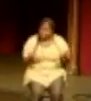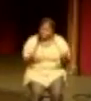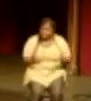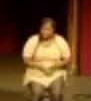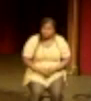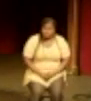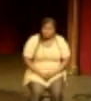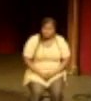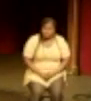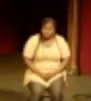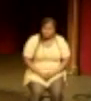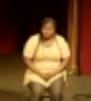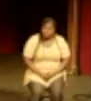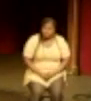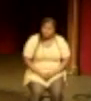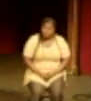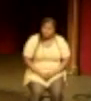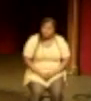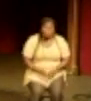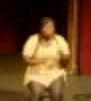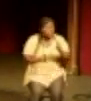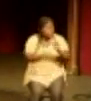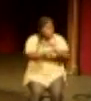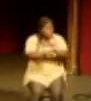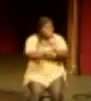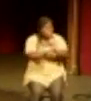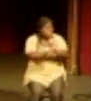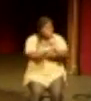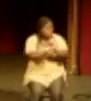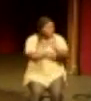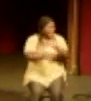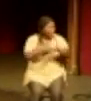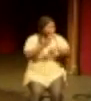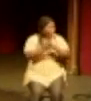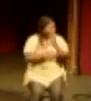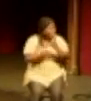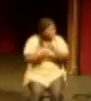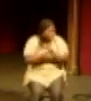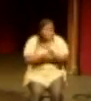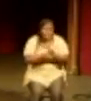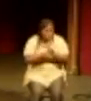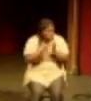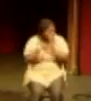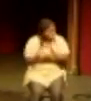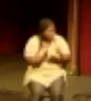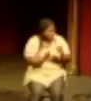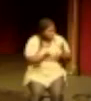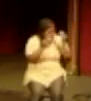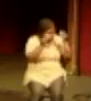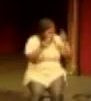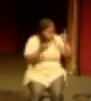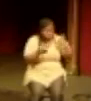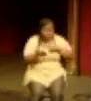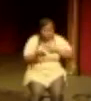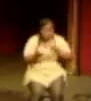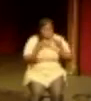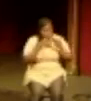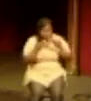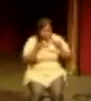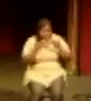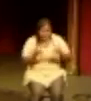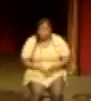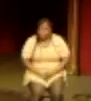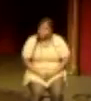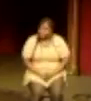Verdon. They work really, really hard all year round, but especially in the summer, to prepare these data sets for us this morning. So thanks to that group.